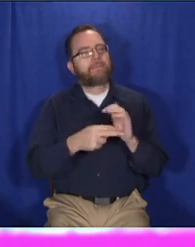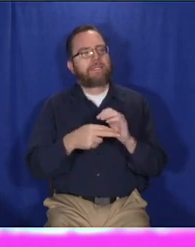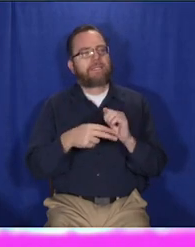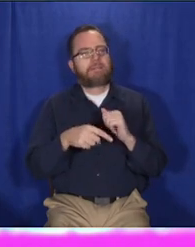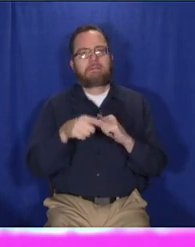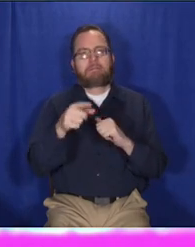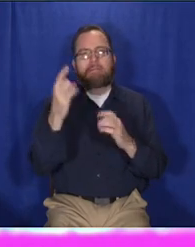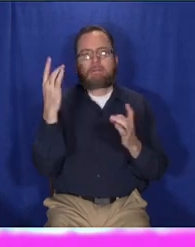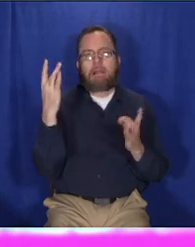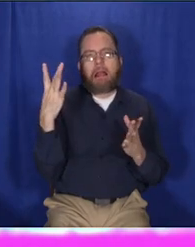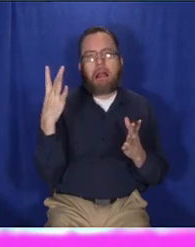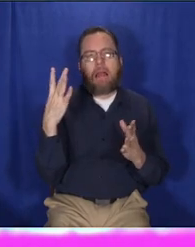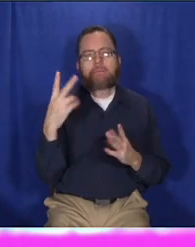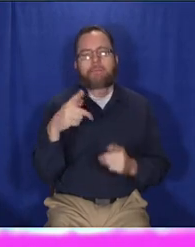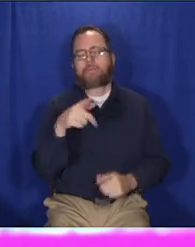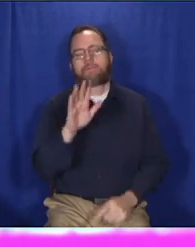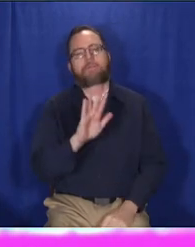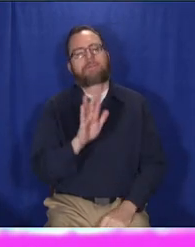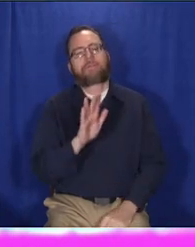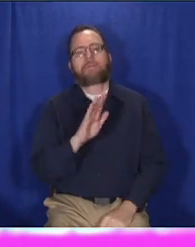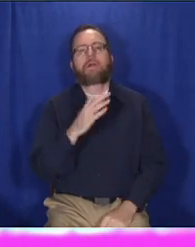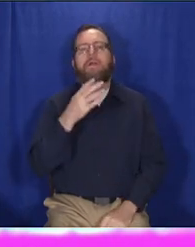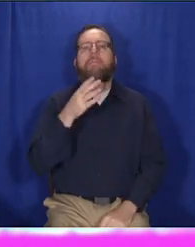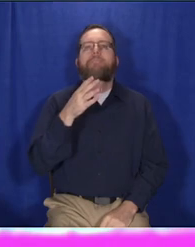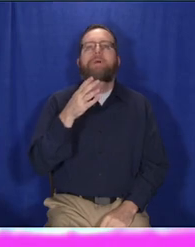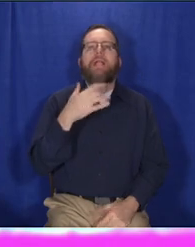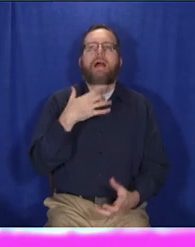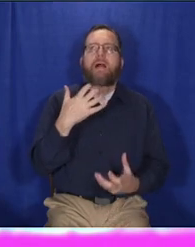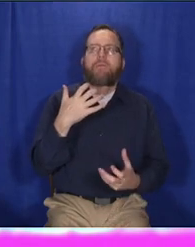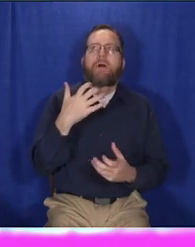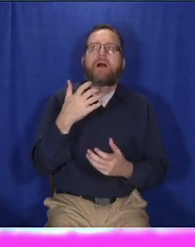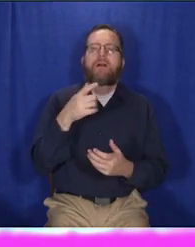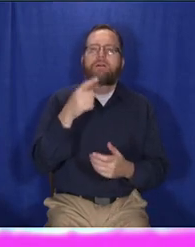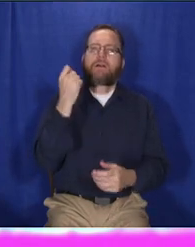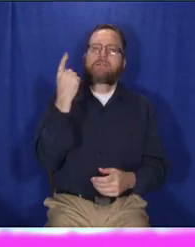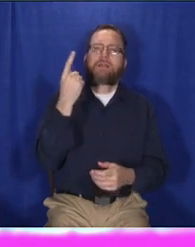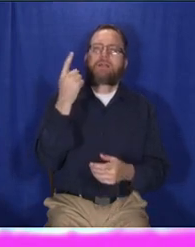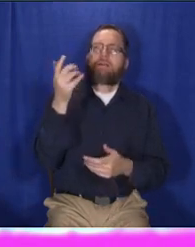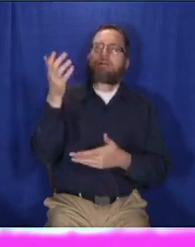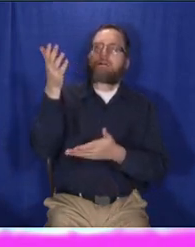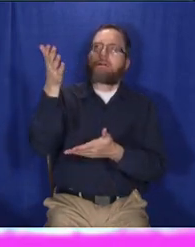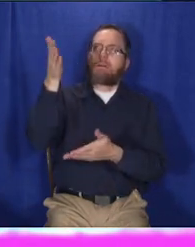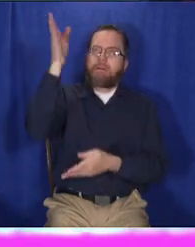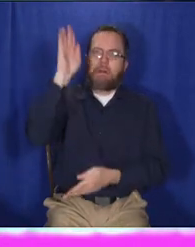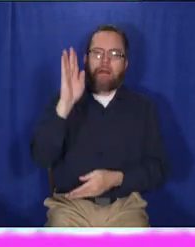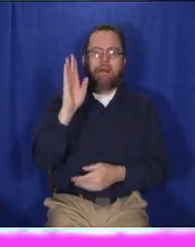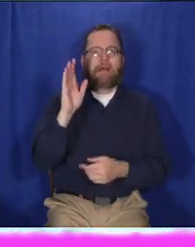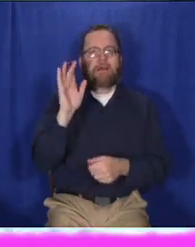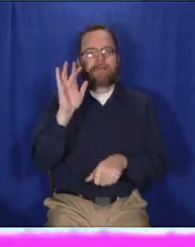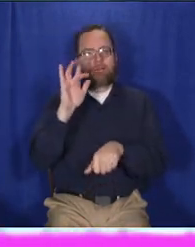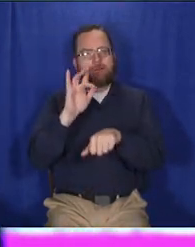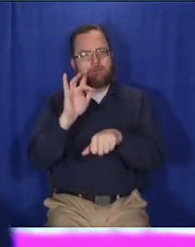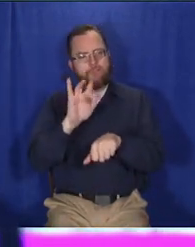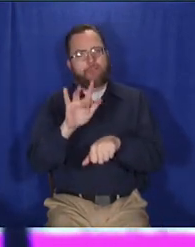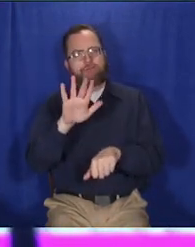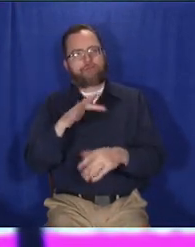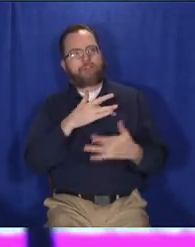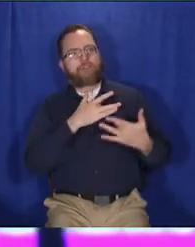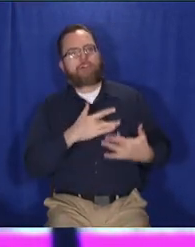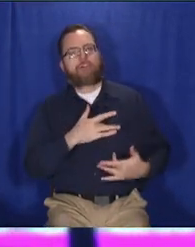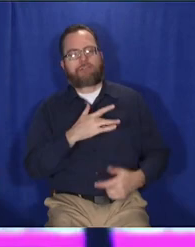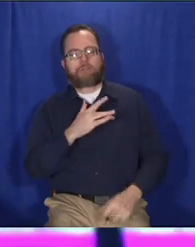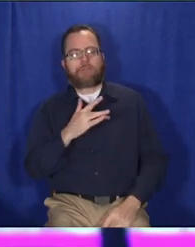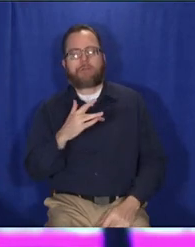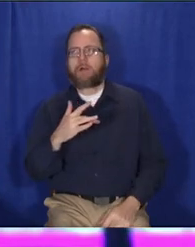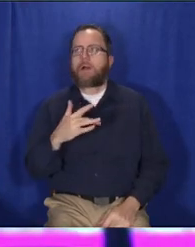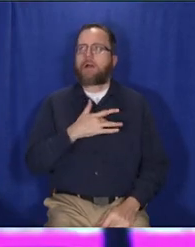God actually wants to free our hearts. And this is my point here. When I talk about when we give, like we